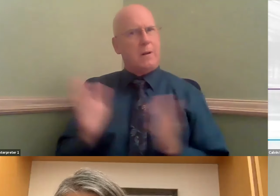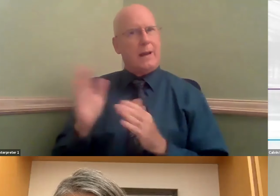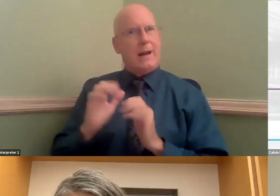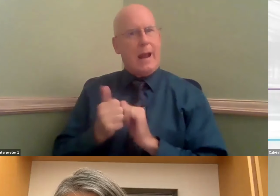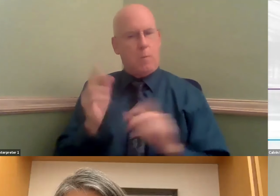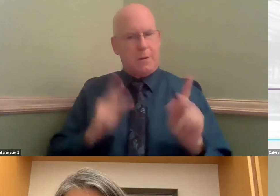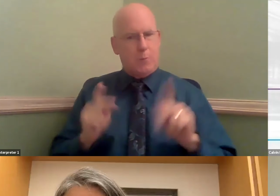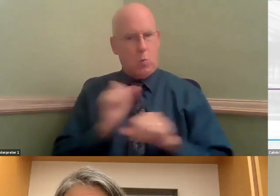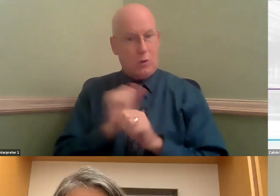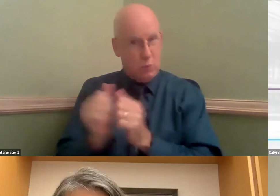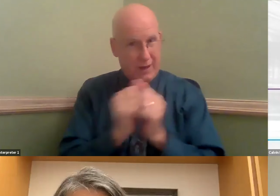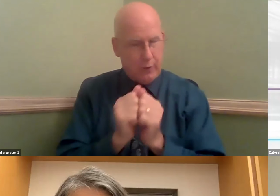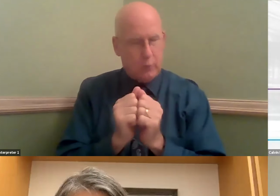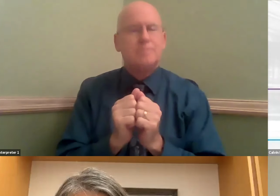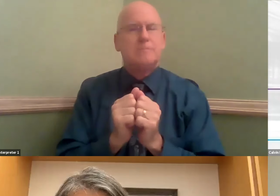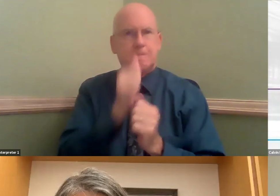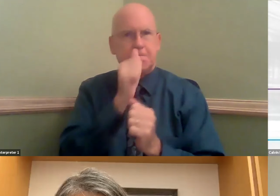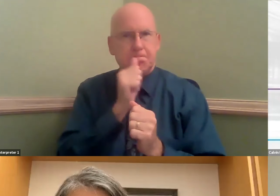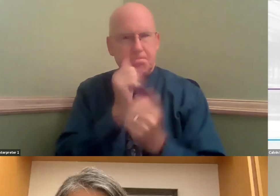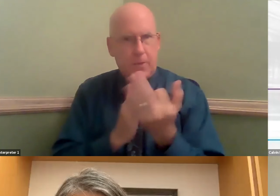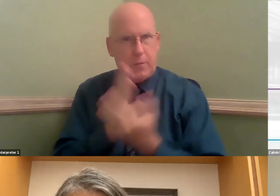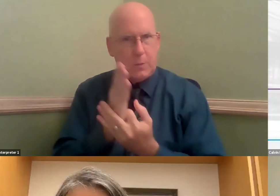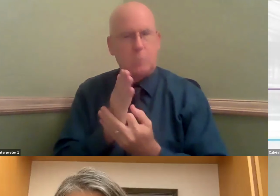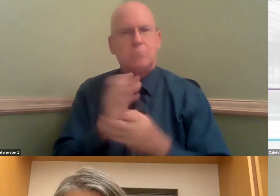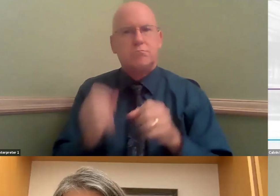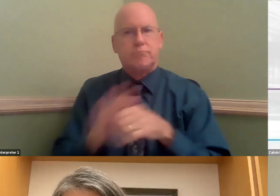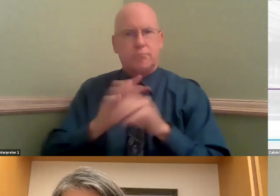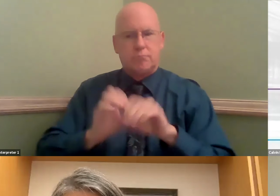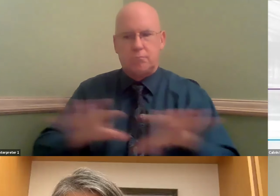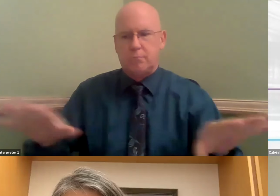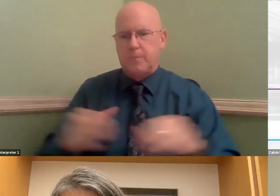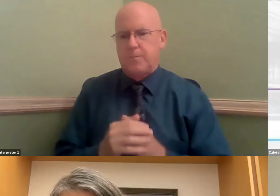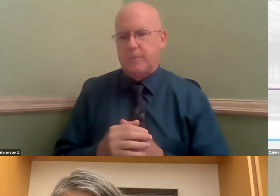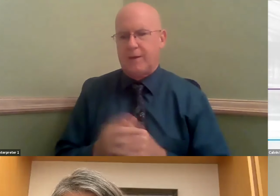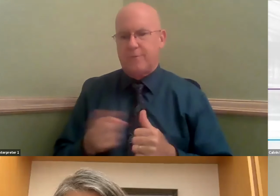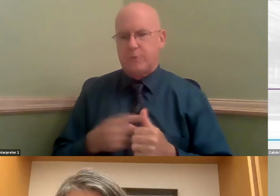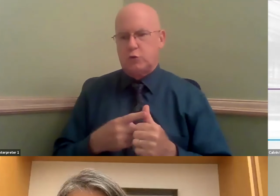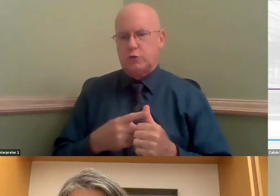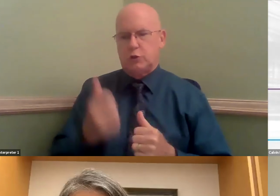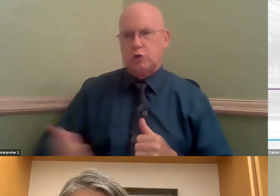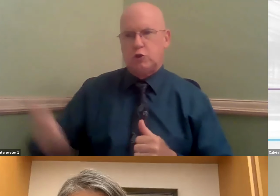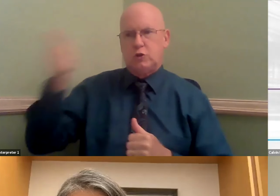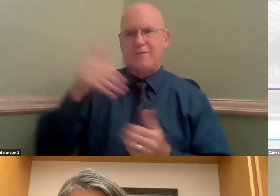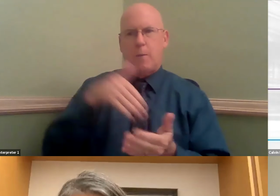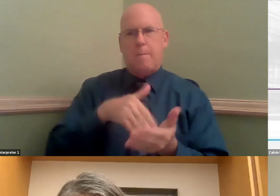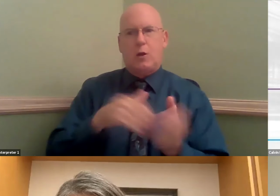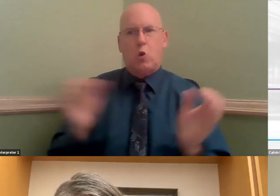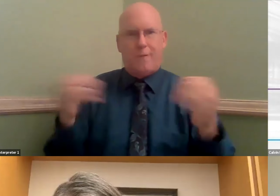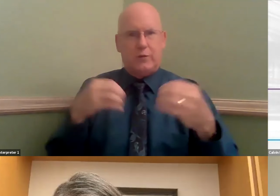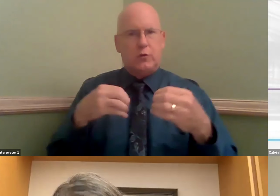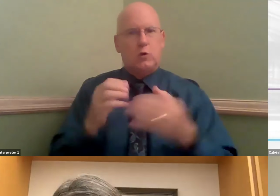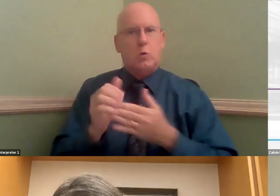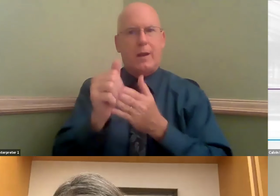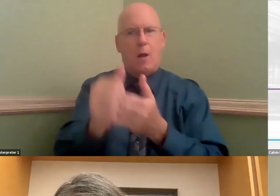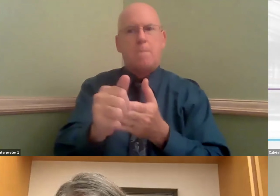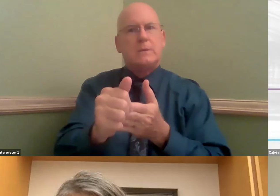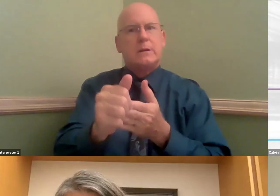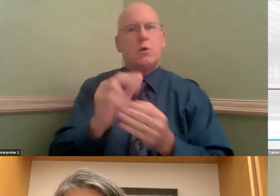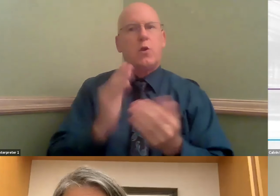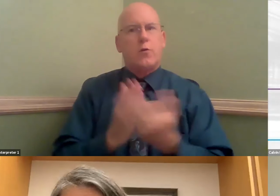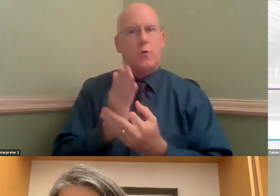through the pandemic. And so for me, it starts with appointing a chief medical officer to guide us through the next phase of the